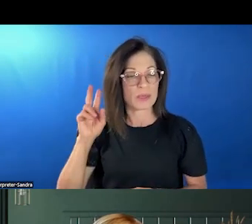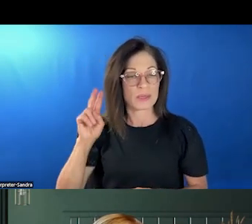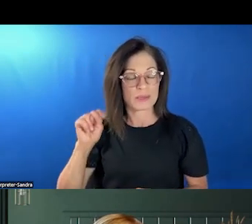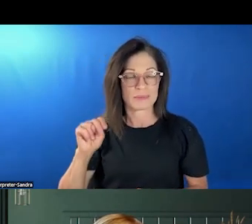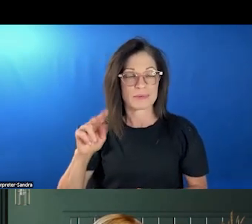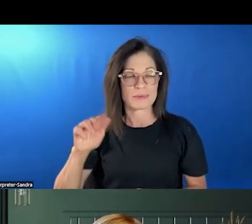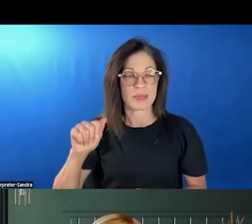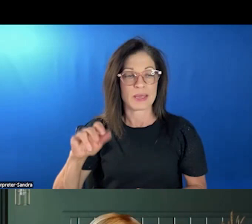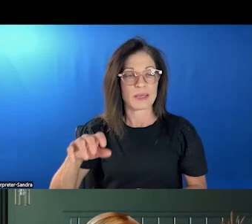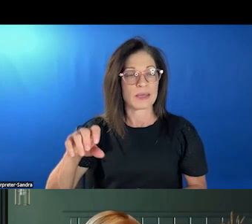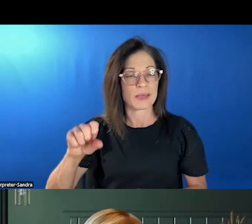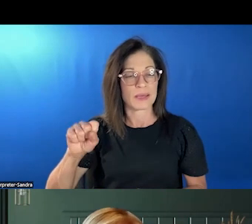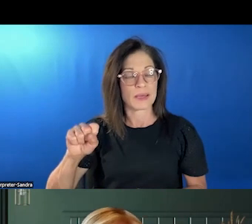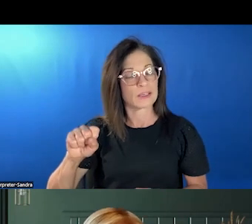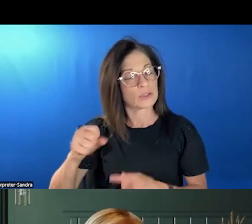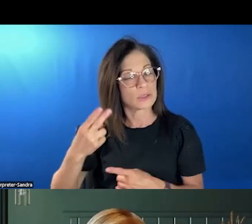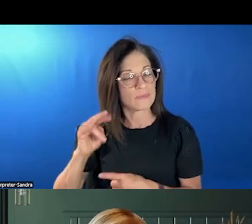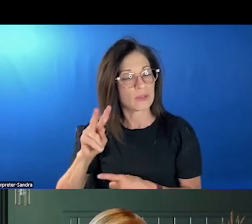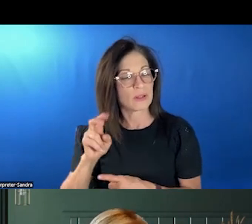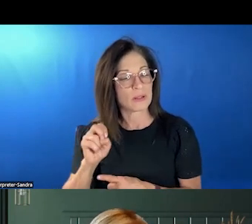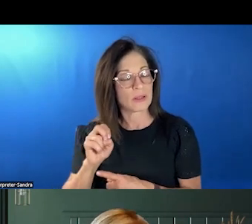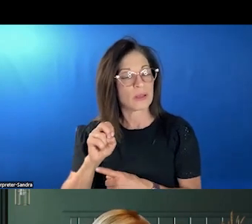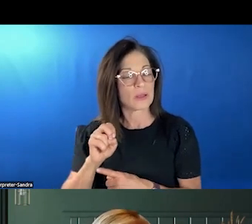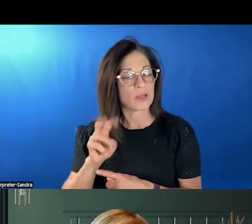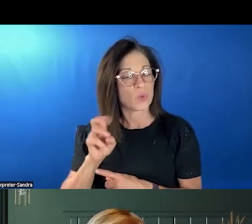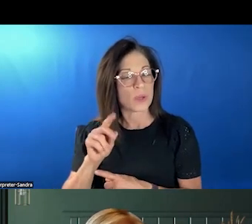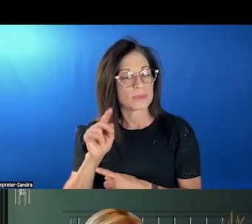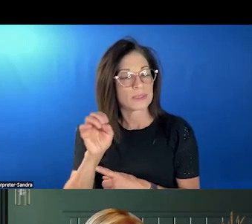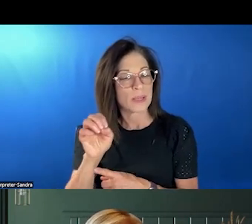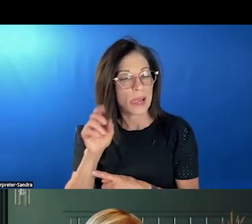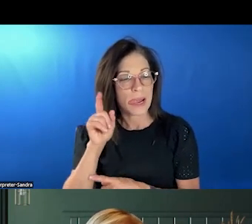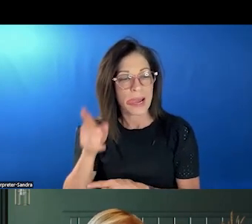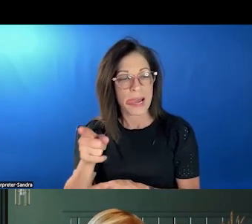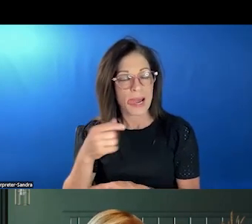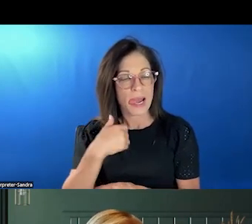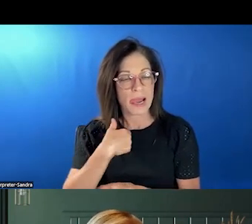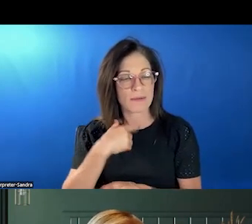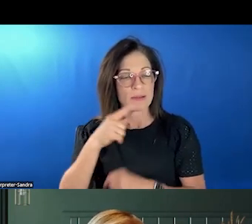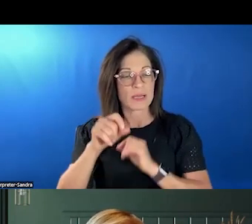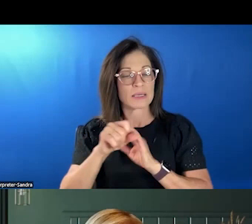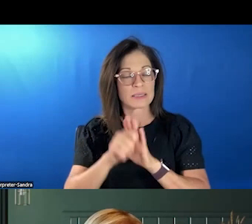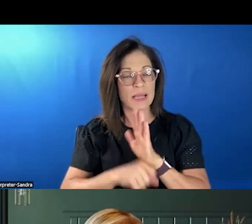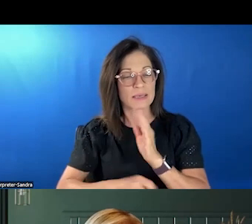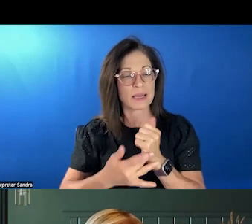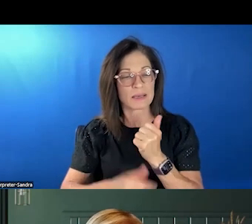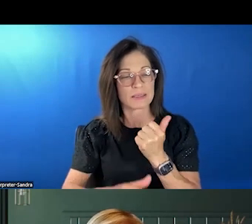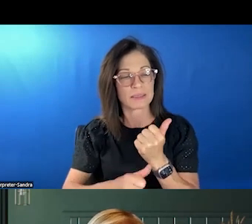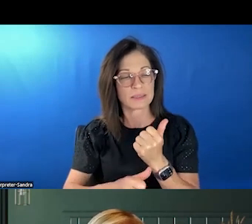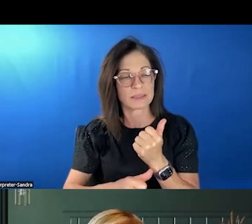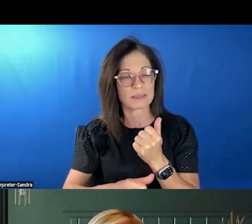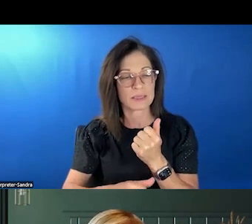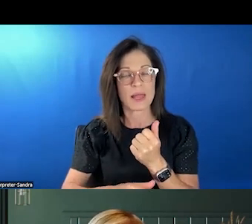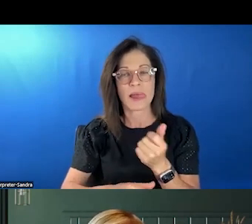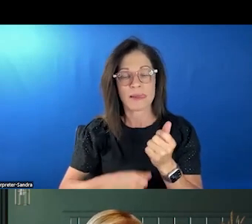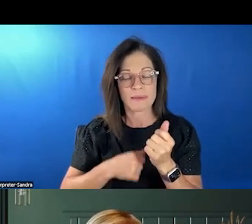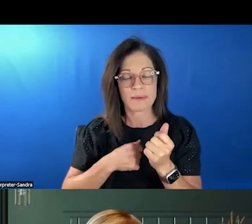webpage, there is a state technical assistance center that can help states look at that overall picture and